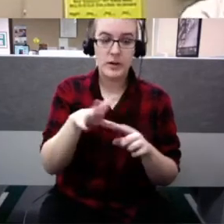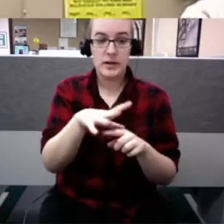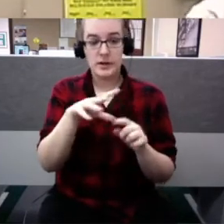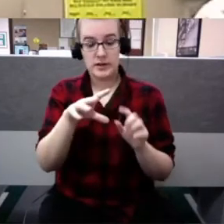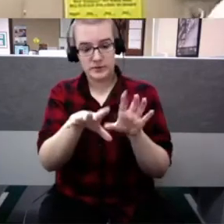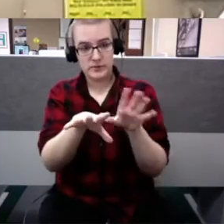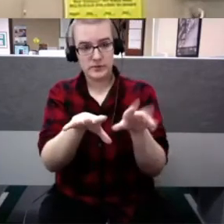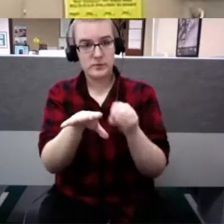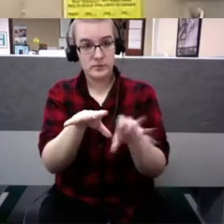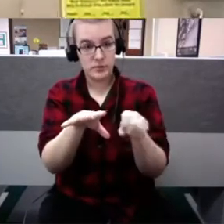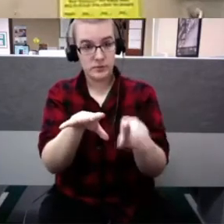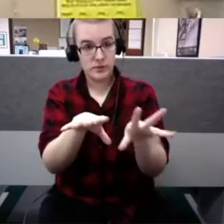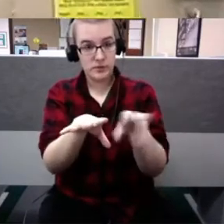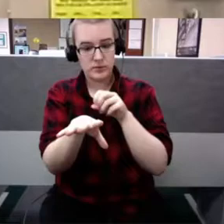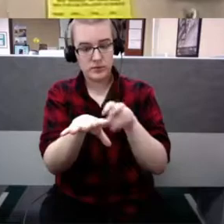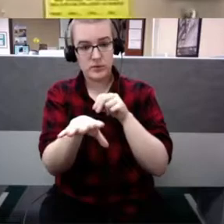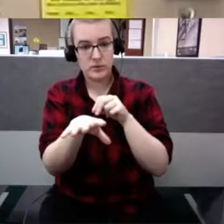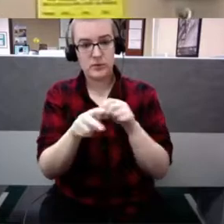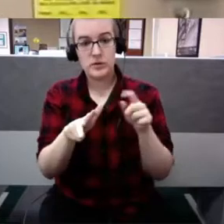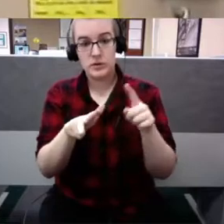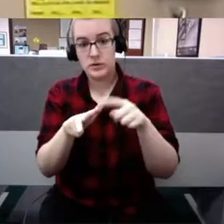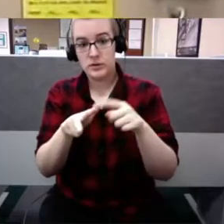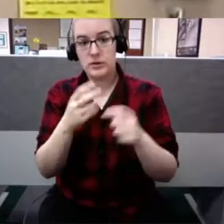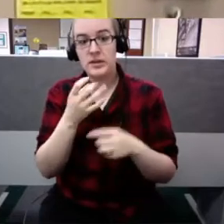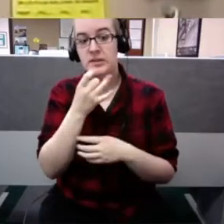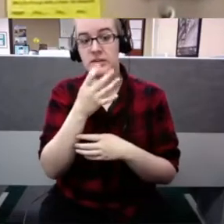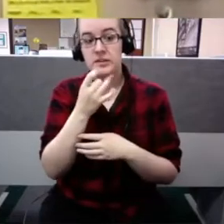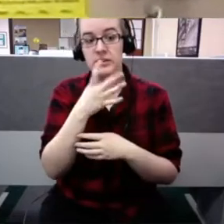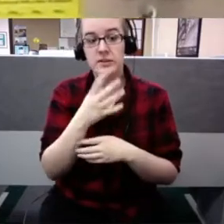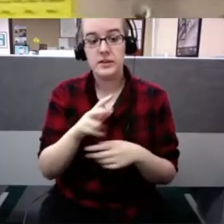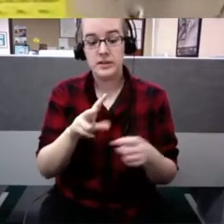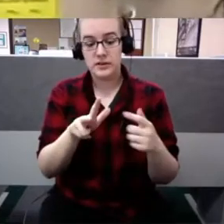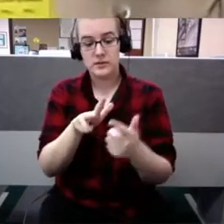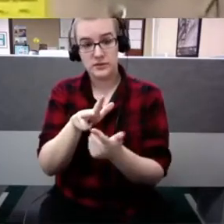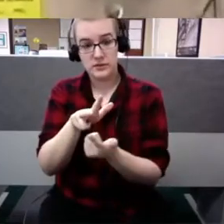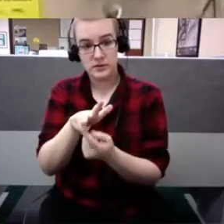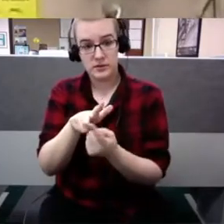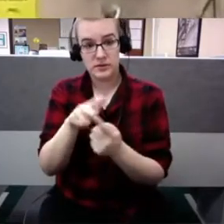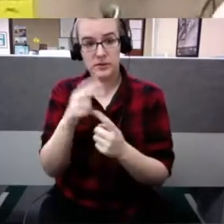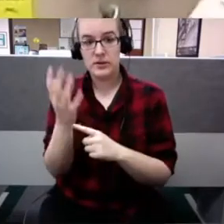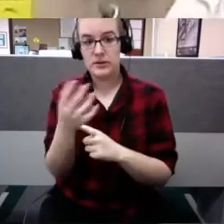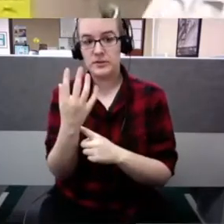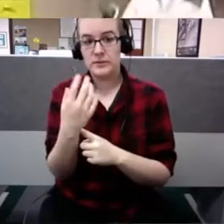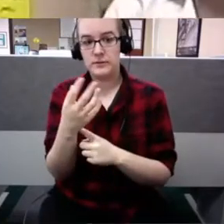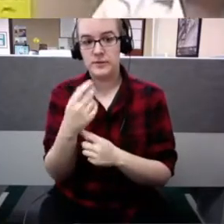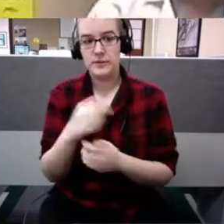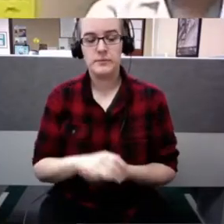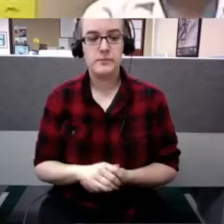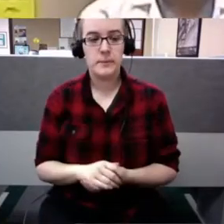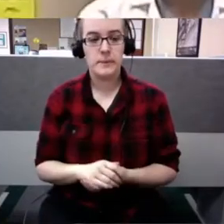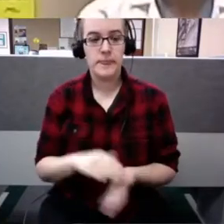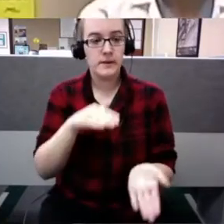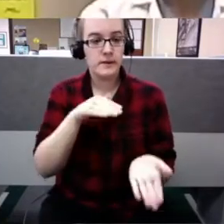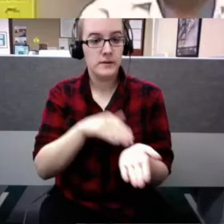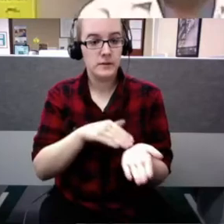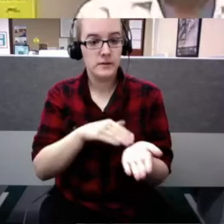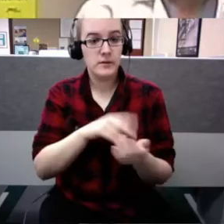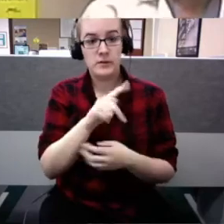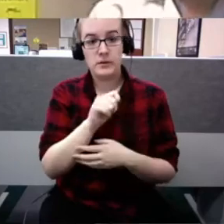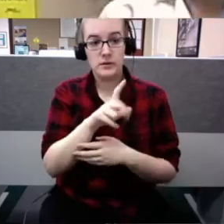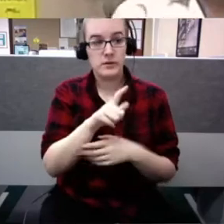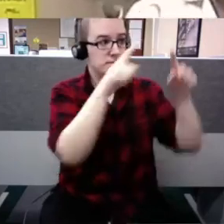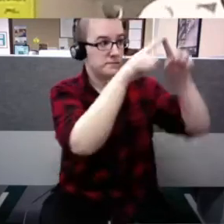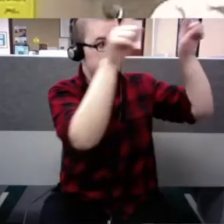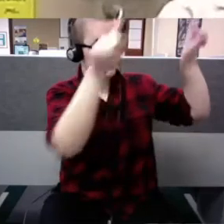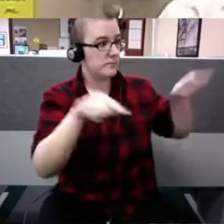also a very bright light. There is a video chip on the end of the scope. So the physician is actually watching on